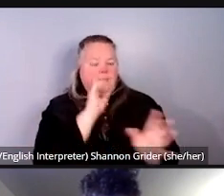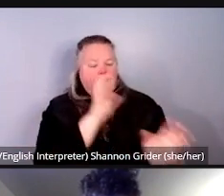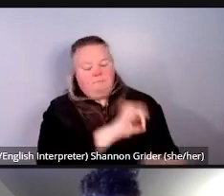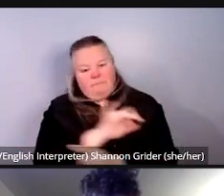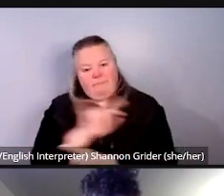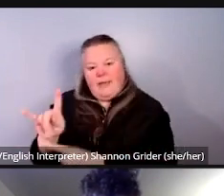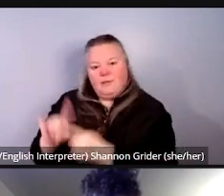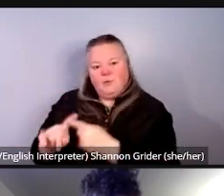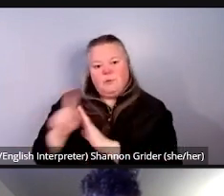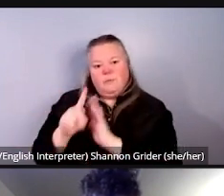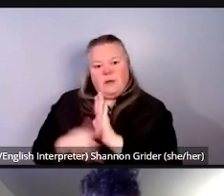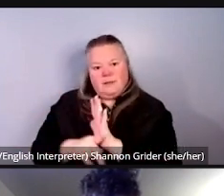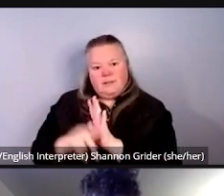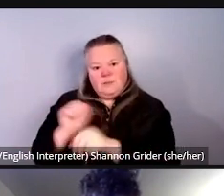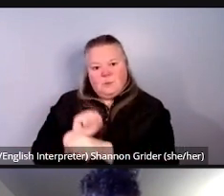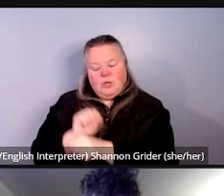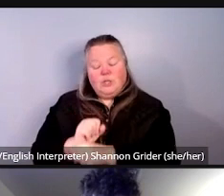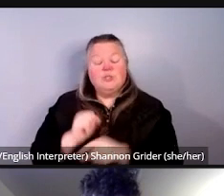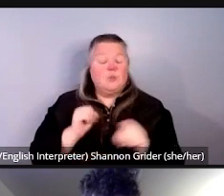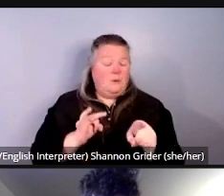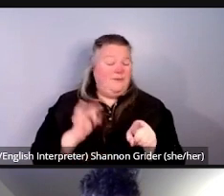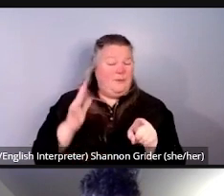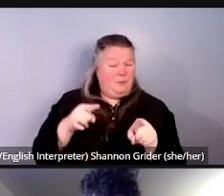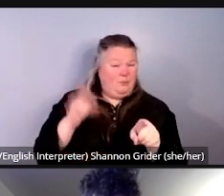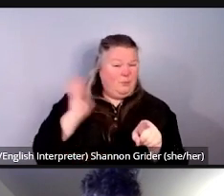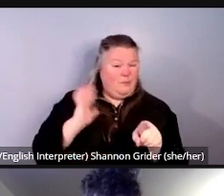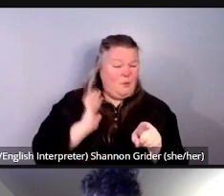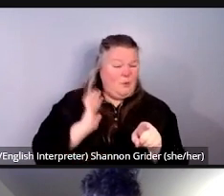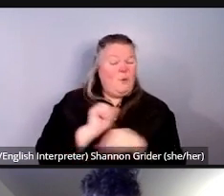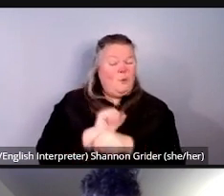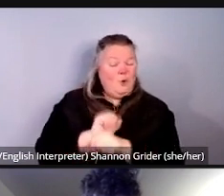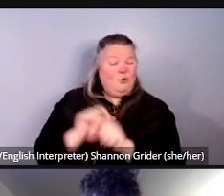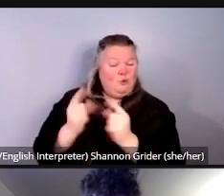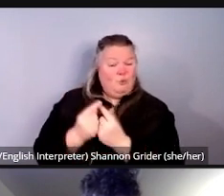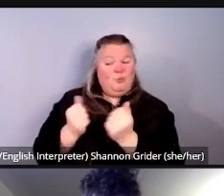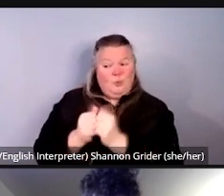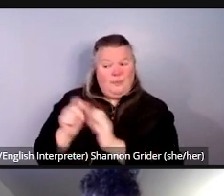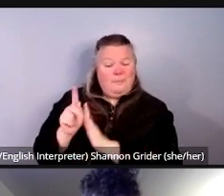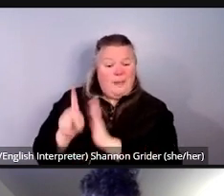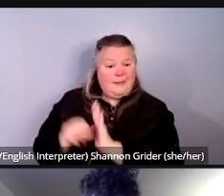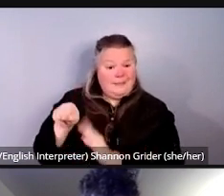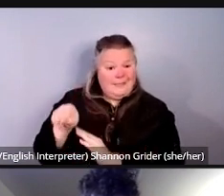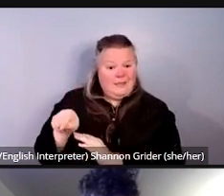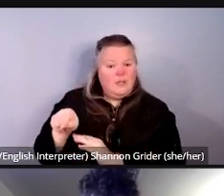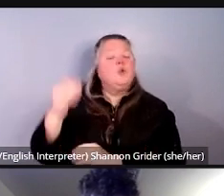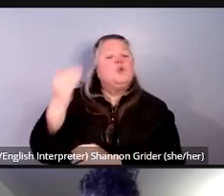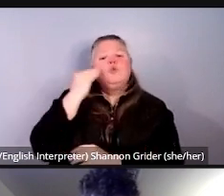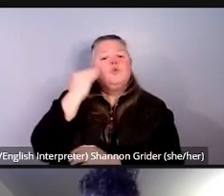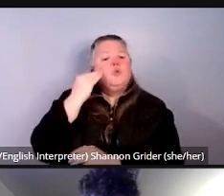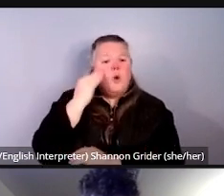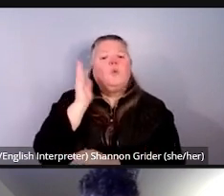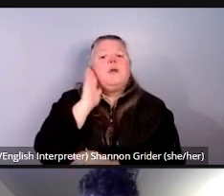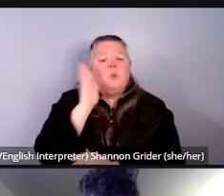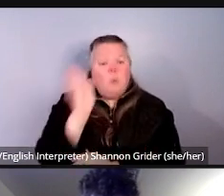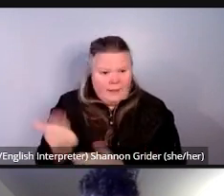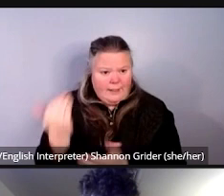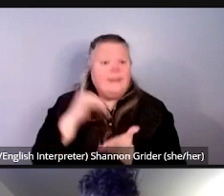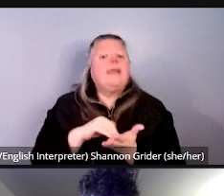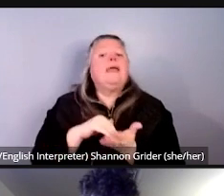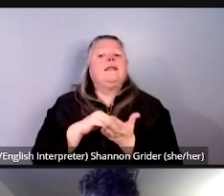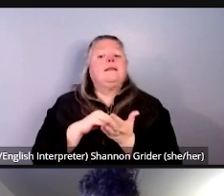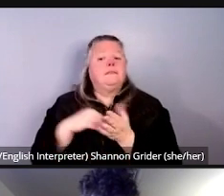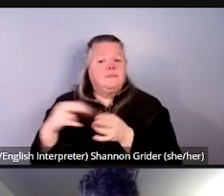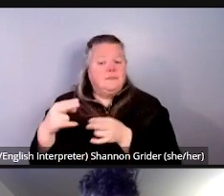lot of sense. So if you were serving on that working group before, know that opportunity may exist very soon in the